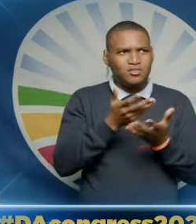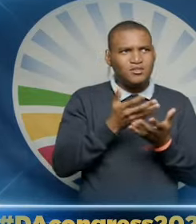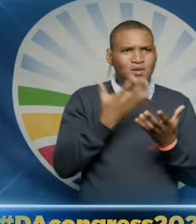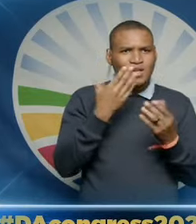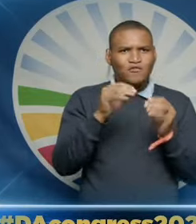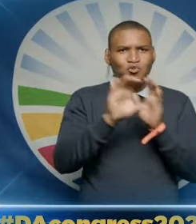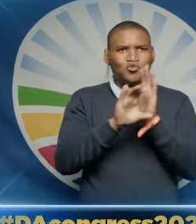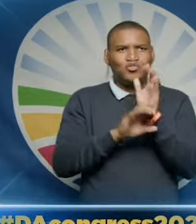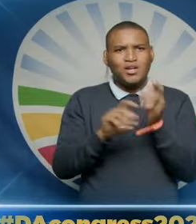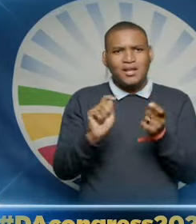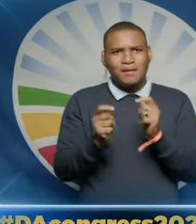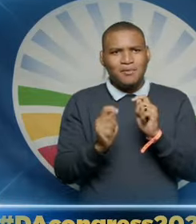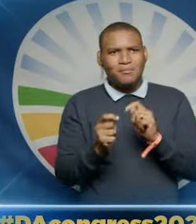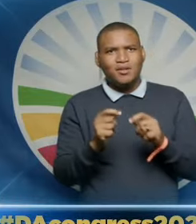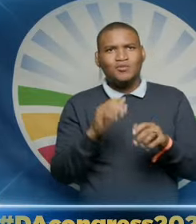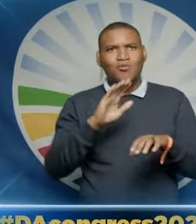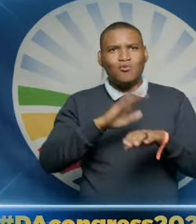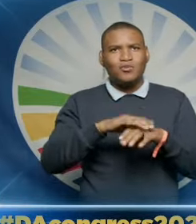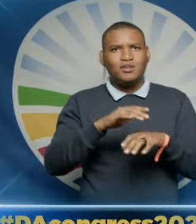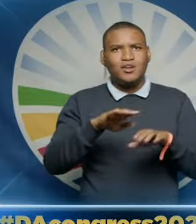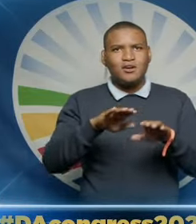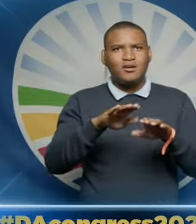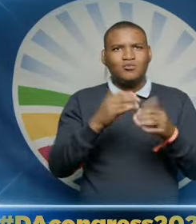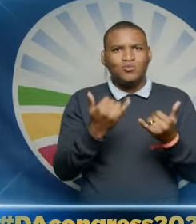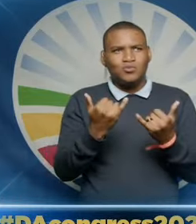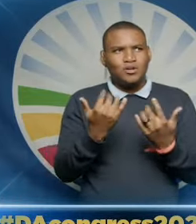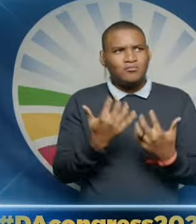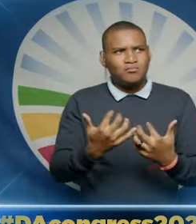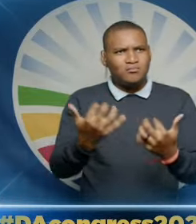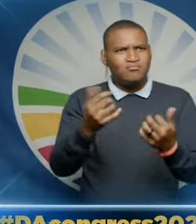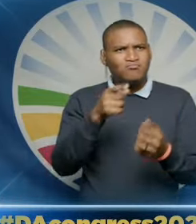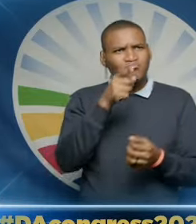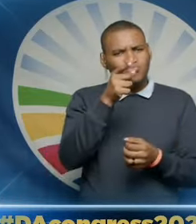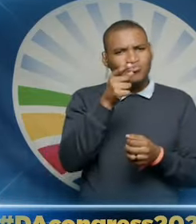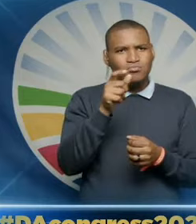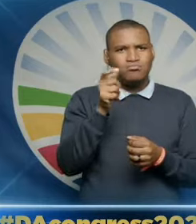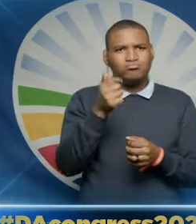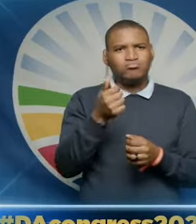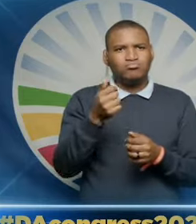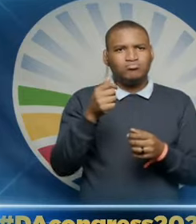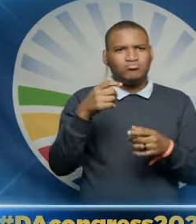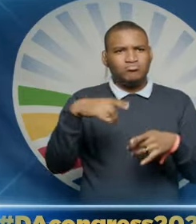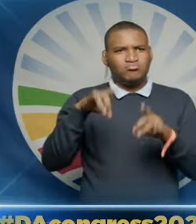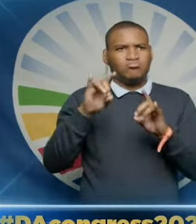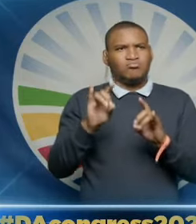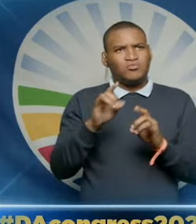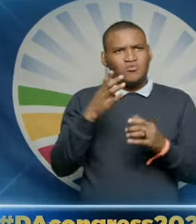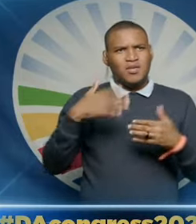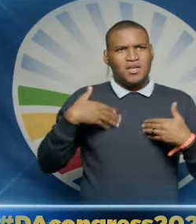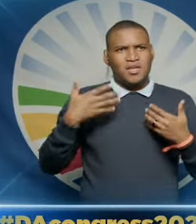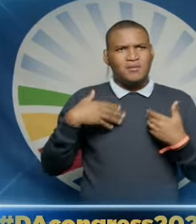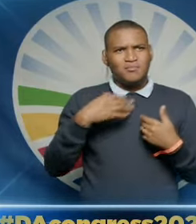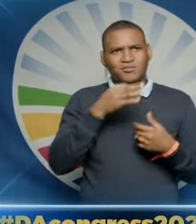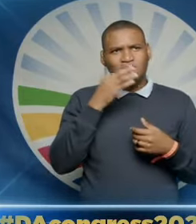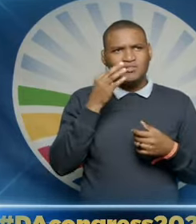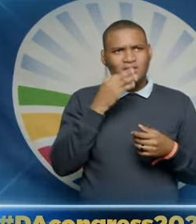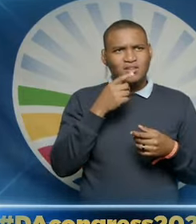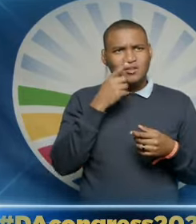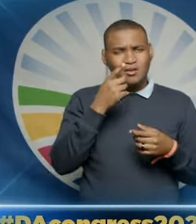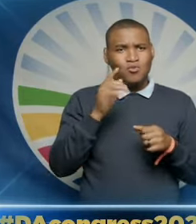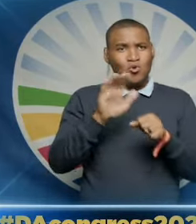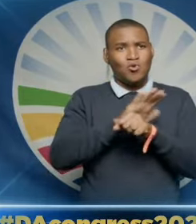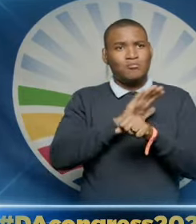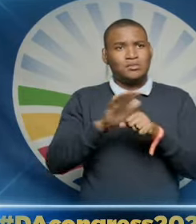amendments happening on the floor. As presiding officer, are you happy with the way Congress is going so far, or are you